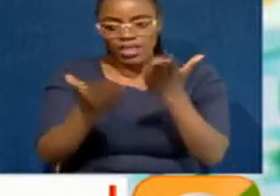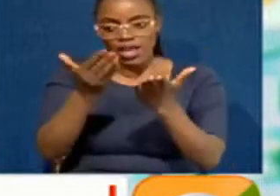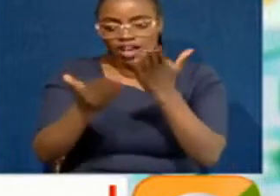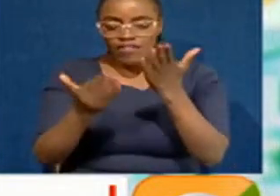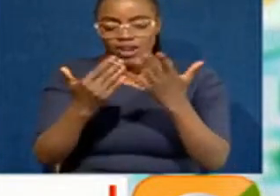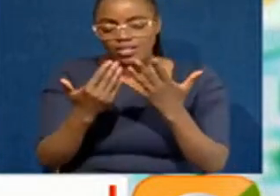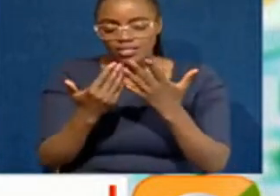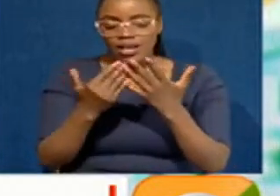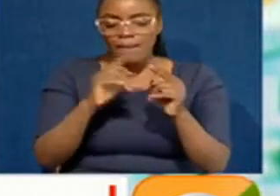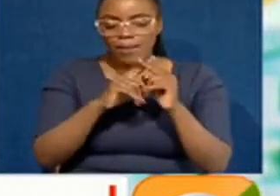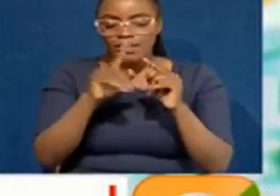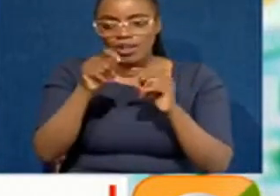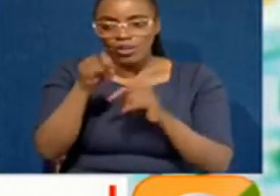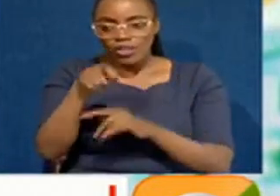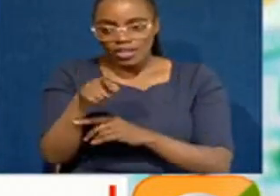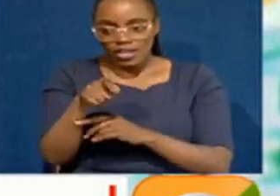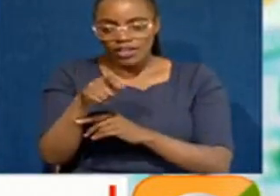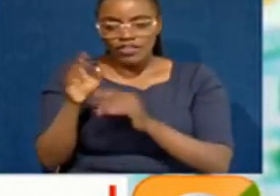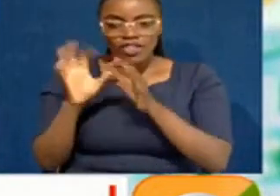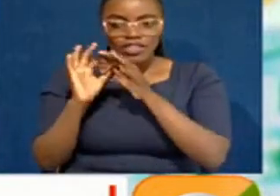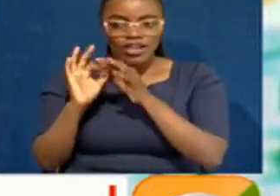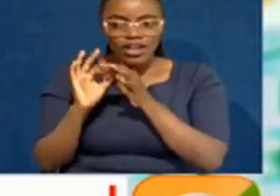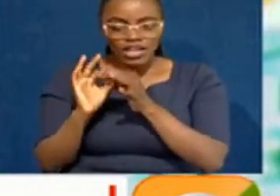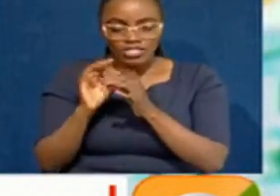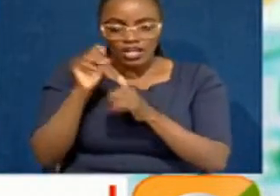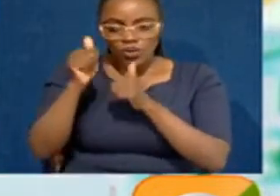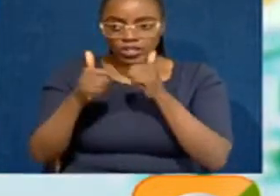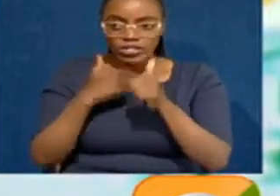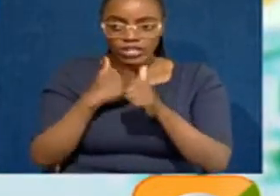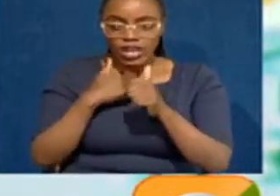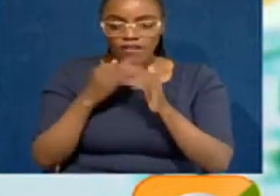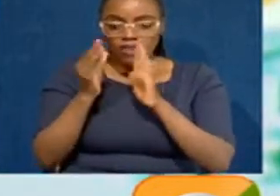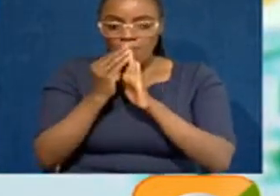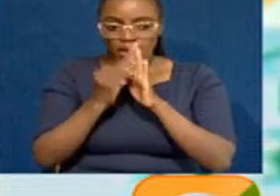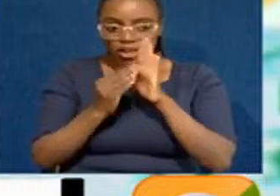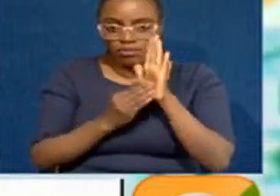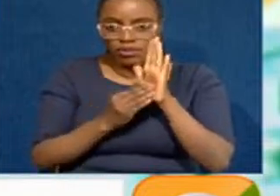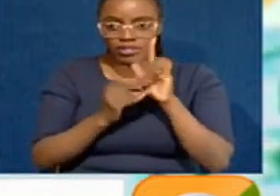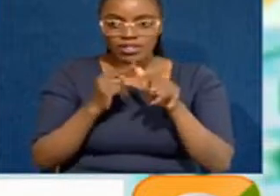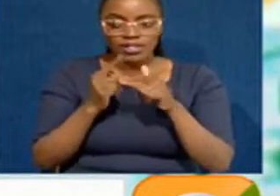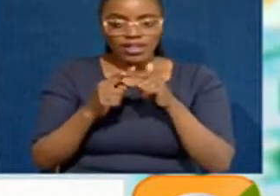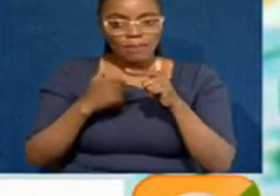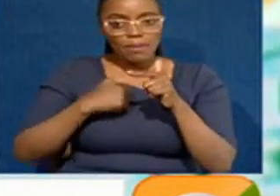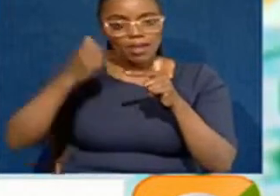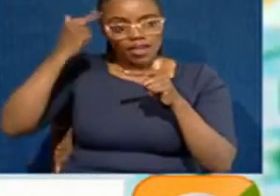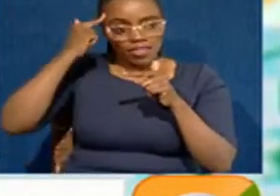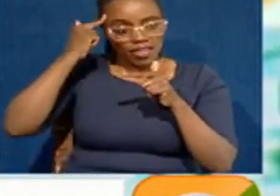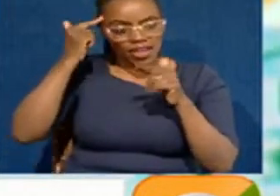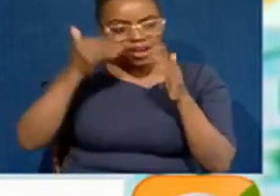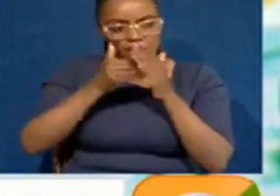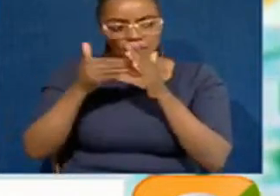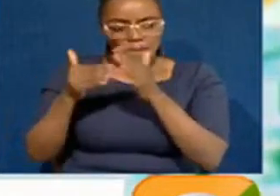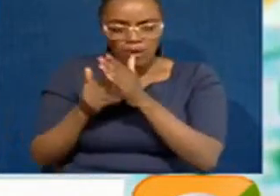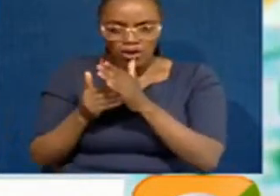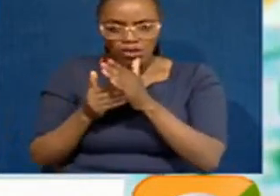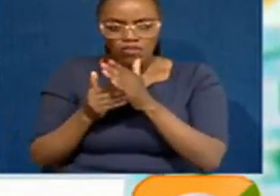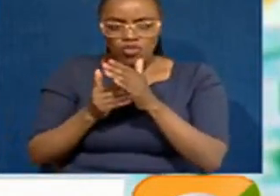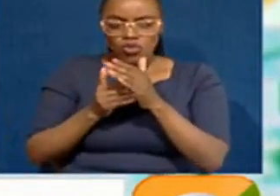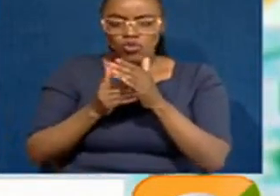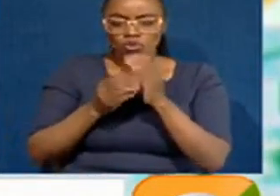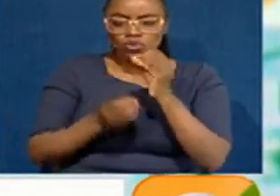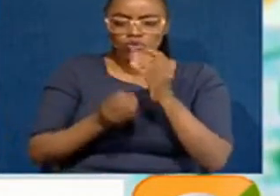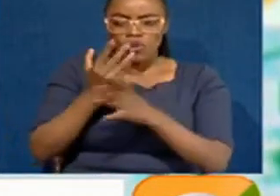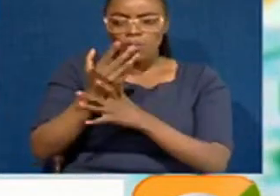So the key, for example, in terms of agriculture, what we're saying is in these areas, I think the preparedness plans need to inform